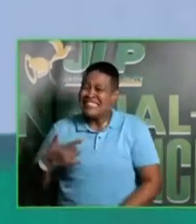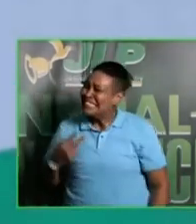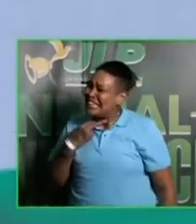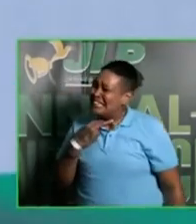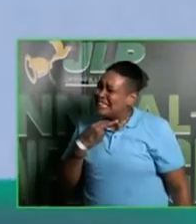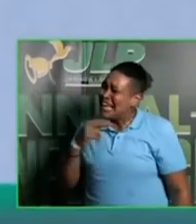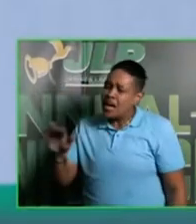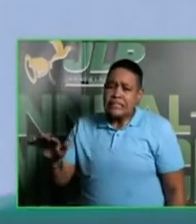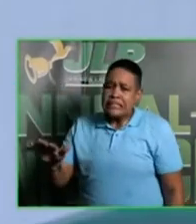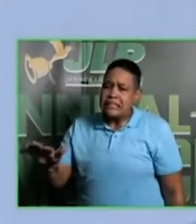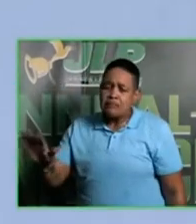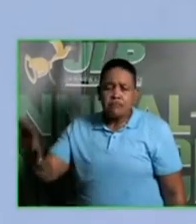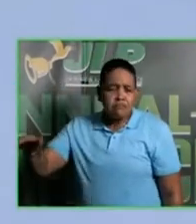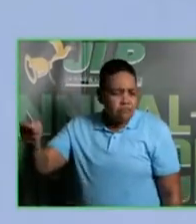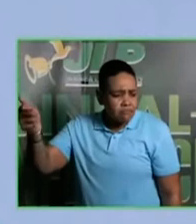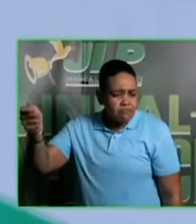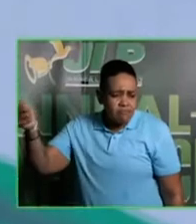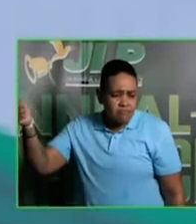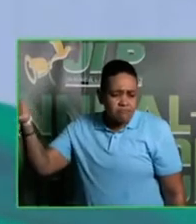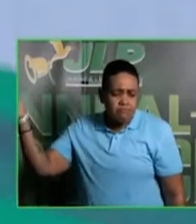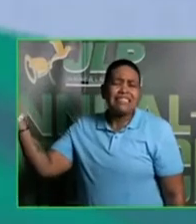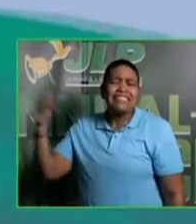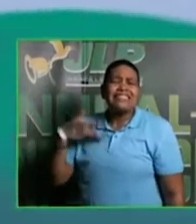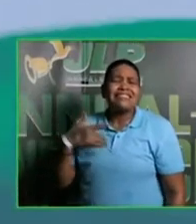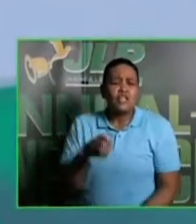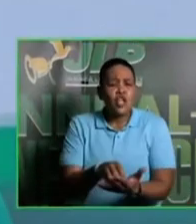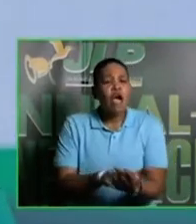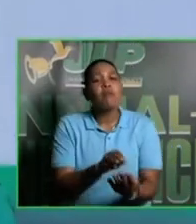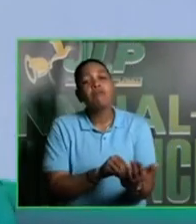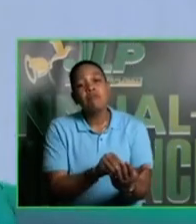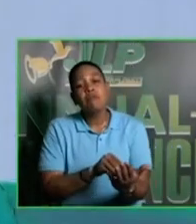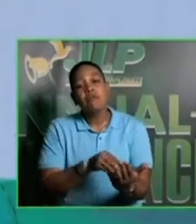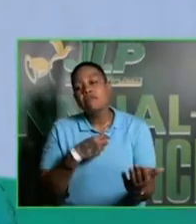the bureaucracy, the unnecessary documentation.